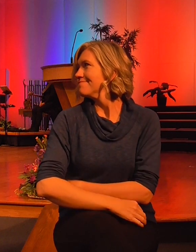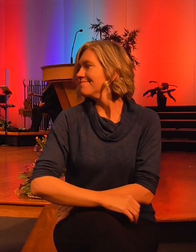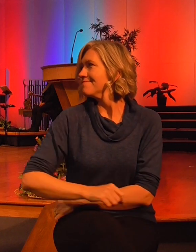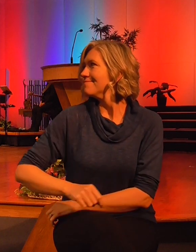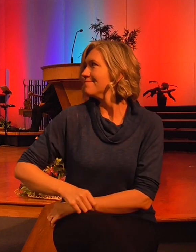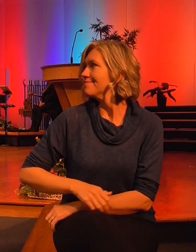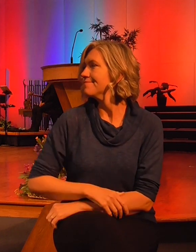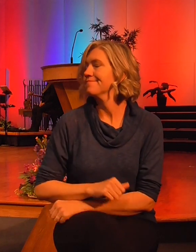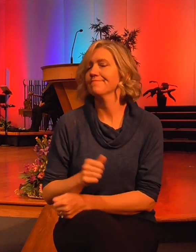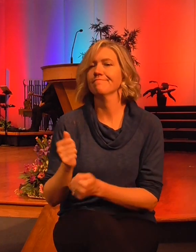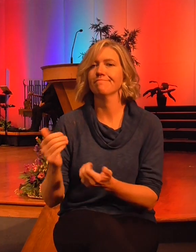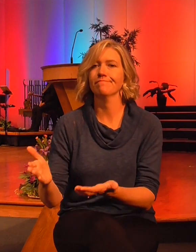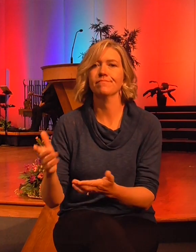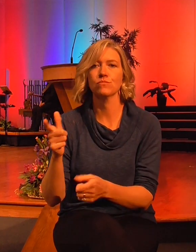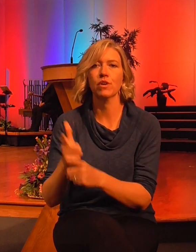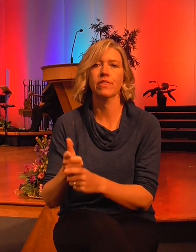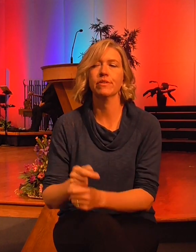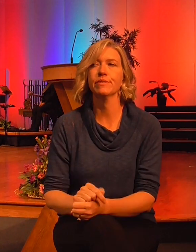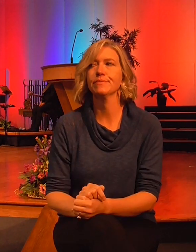There you go, brother.